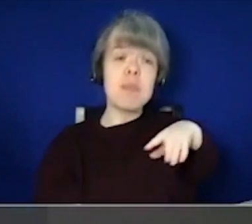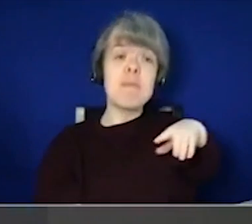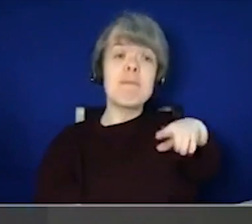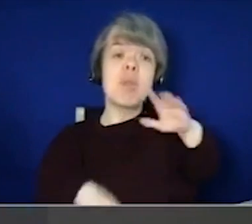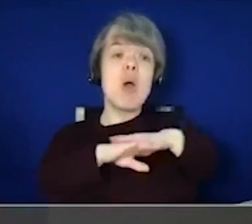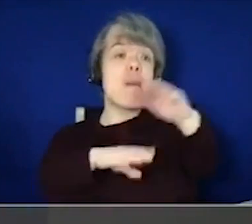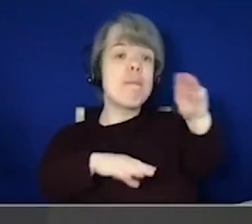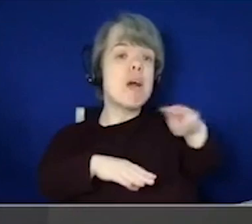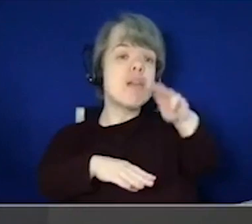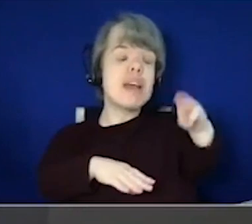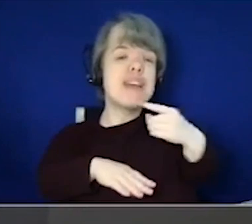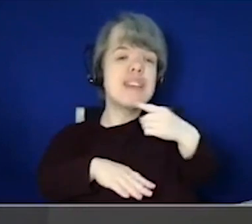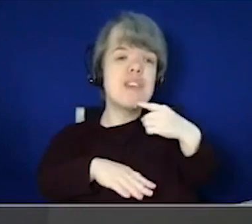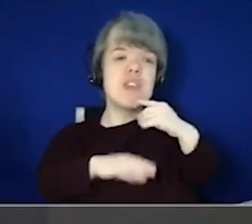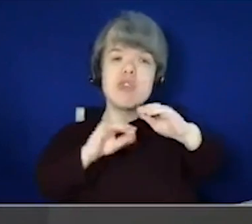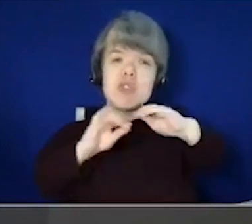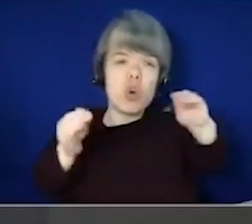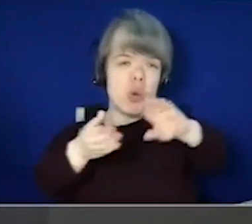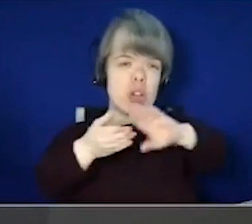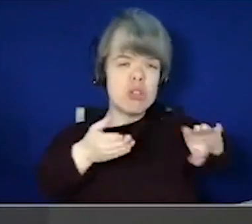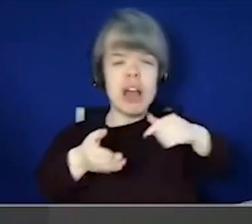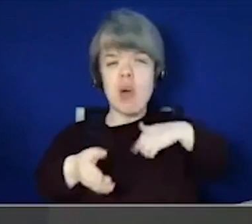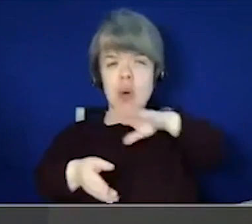is yours, Howard. Yeah. You know,